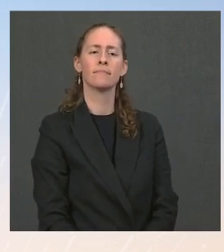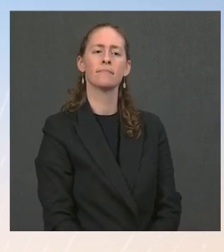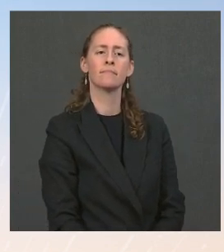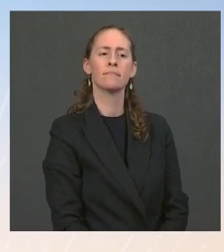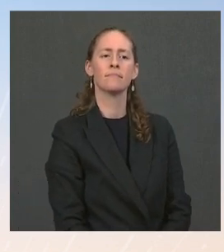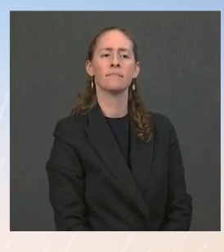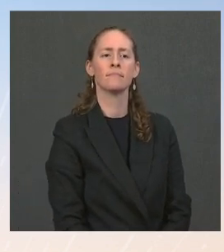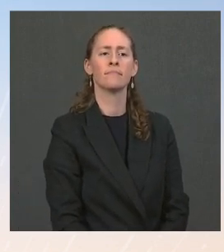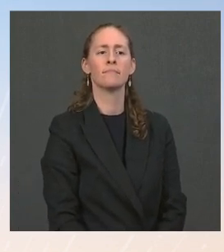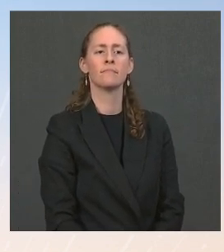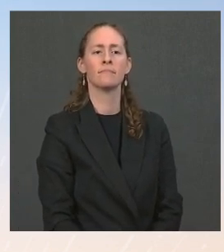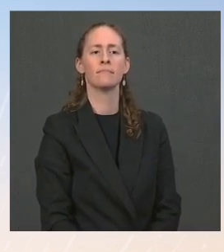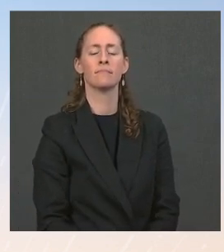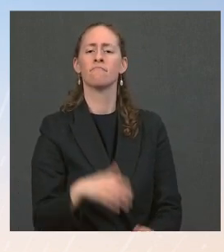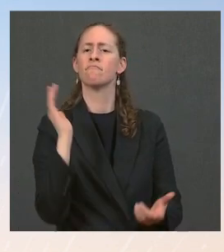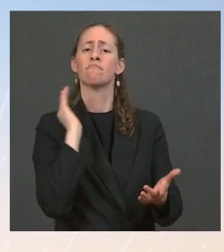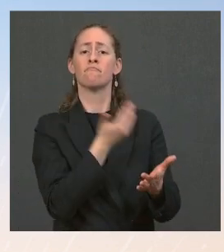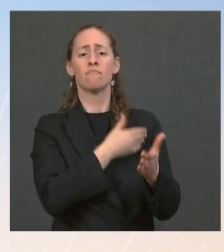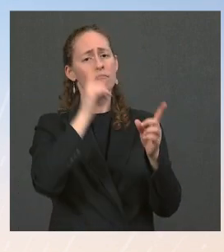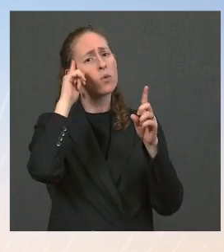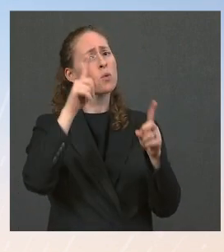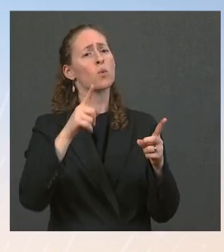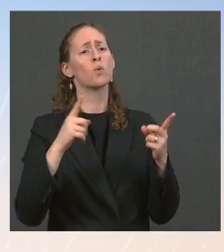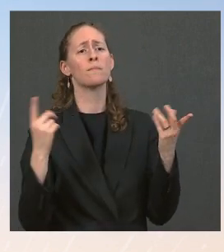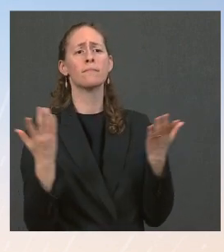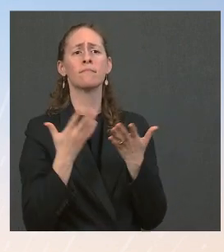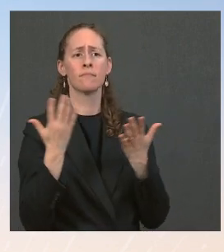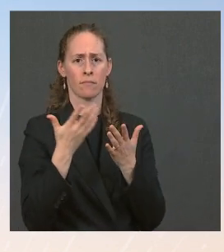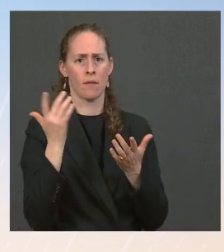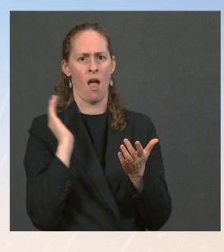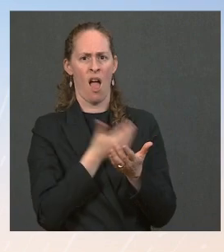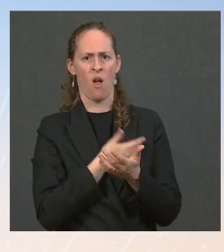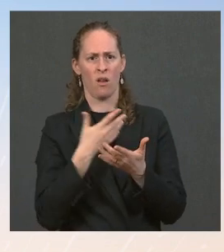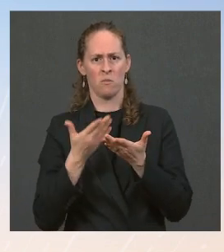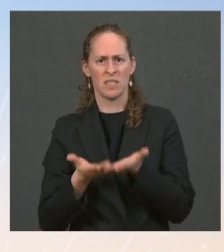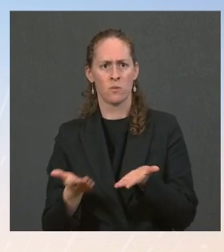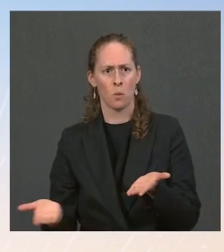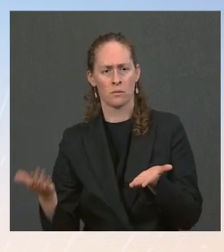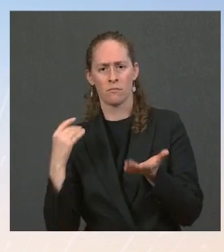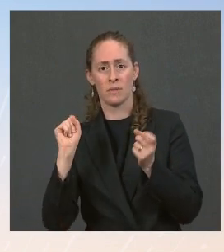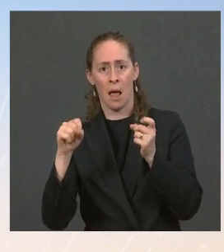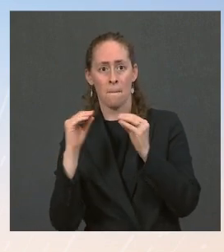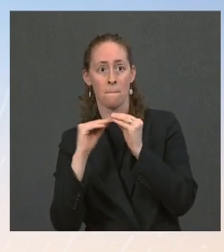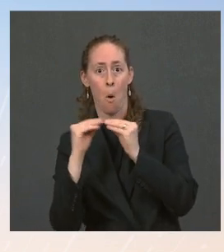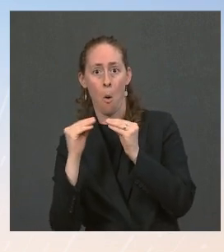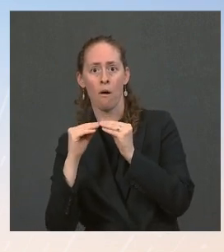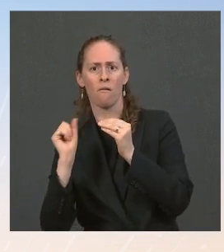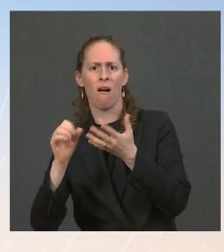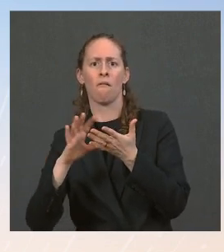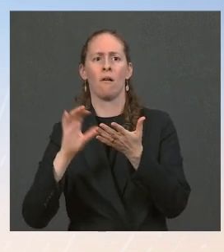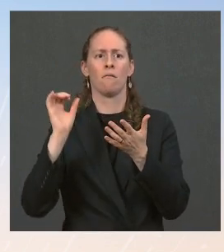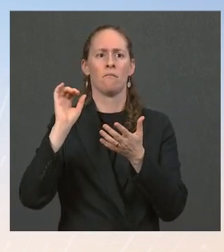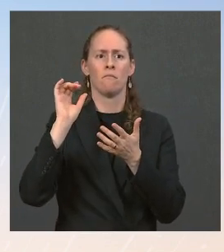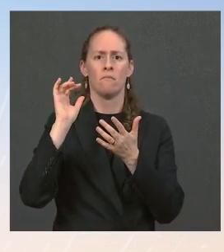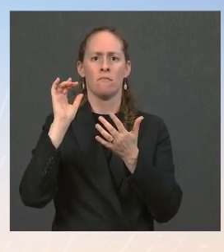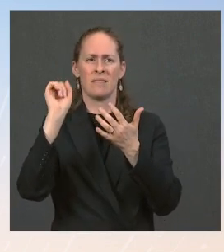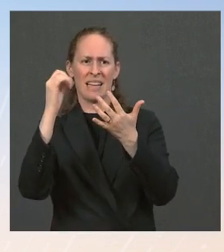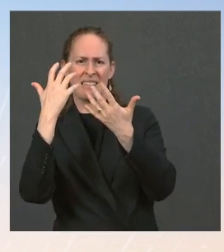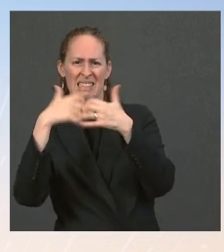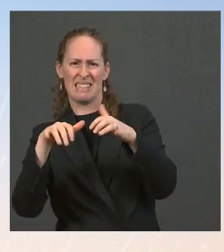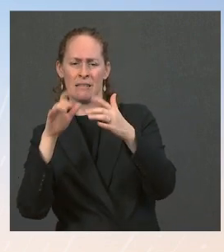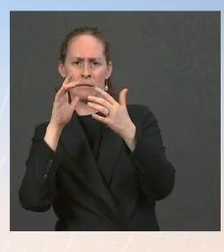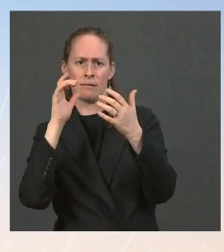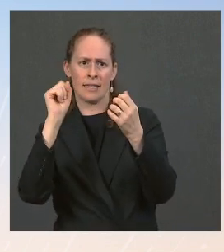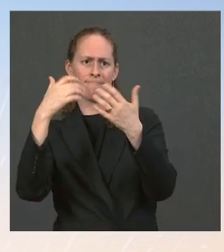our effort, we have surged resources, and we will continue to surge resources to help address the latter part of your question. On the